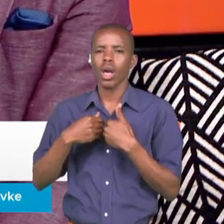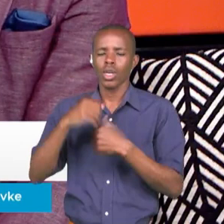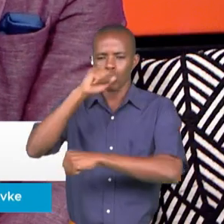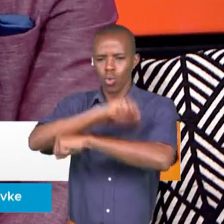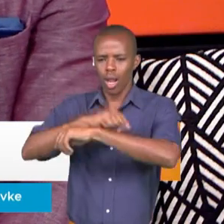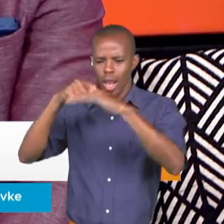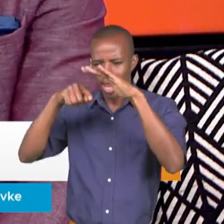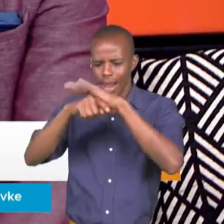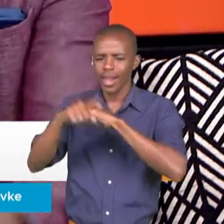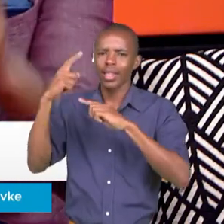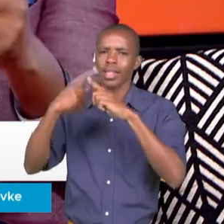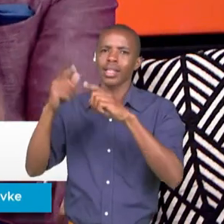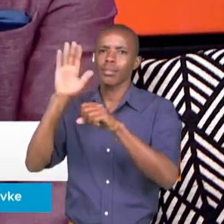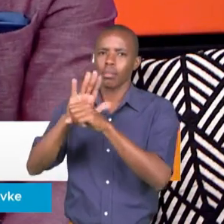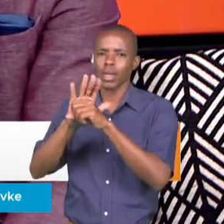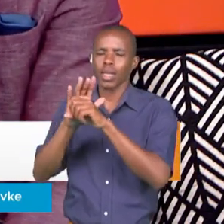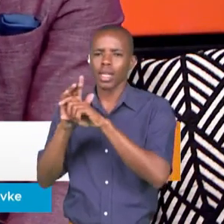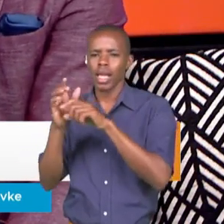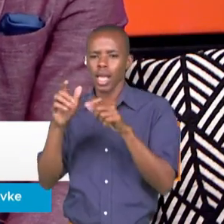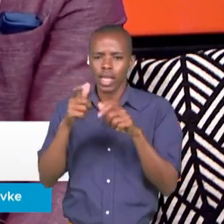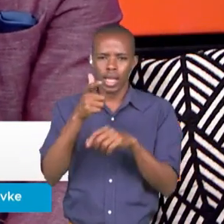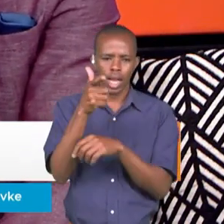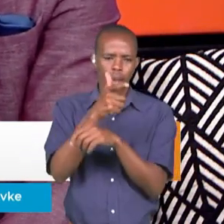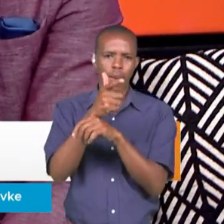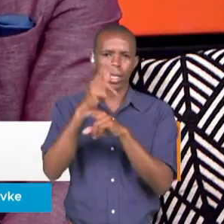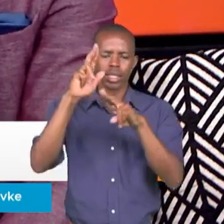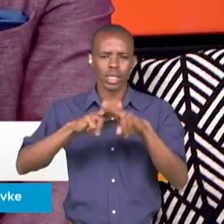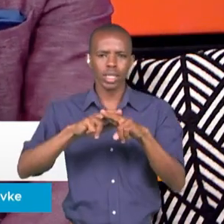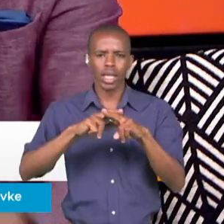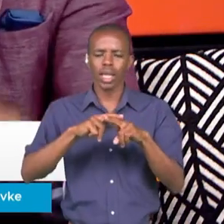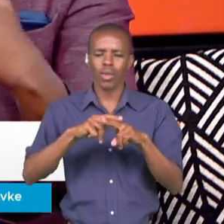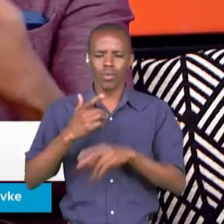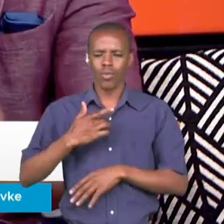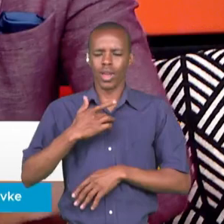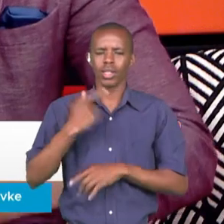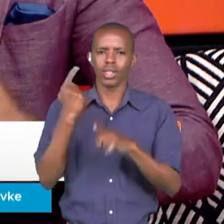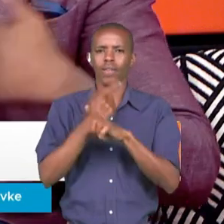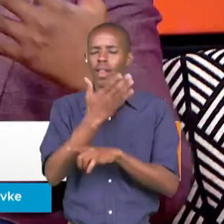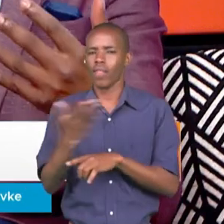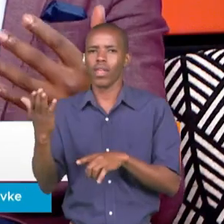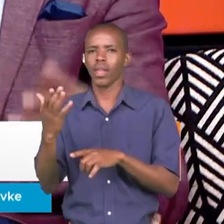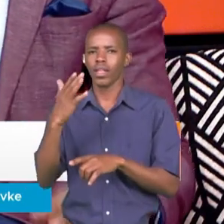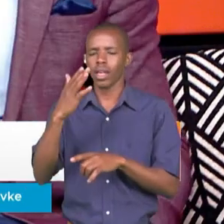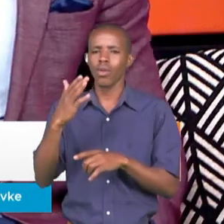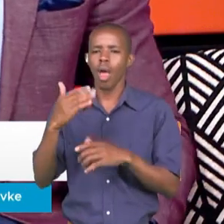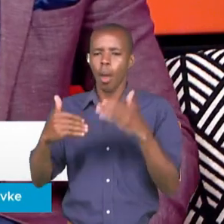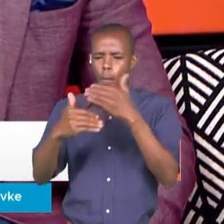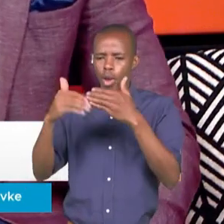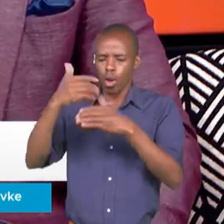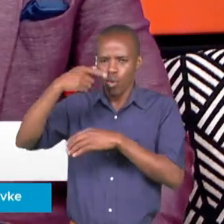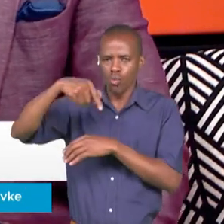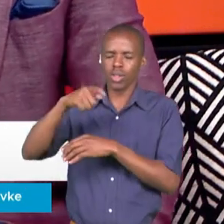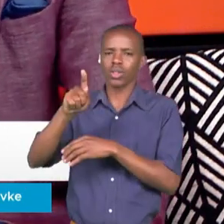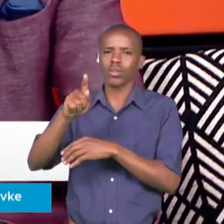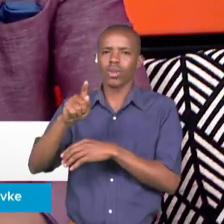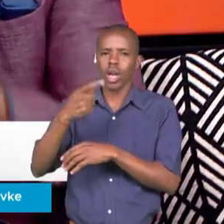those years, but when you come sit in front of this camera, you're actually something else. Because now, this is now where you build yourself. But looking at